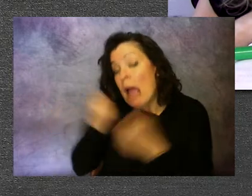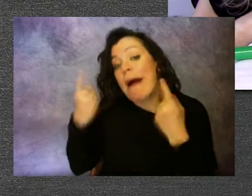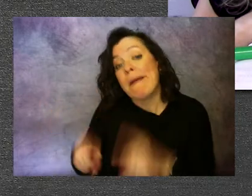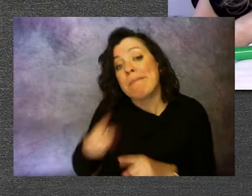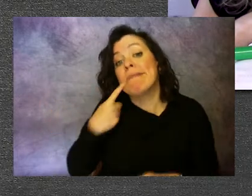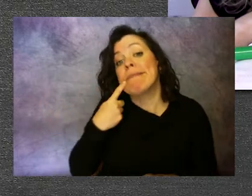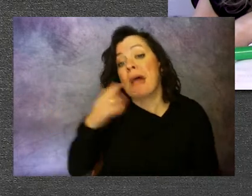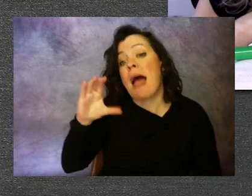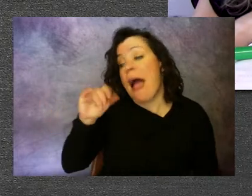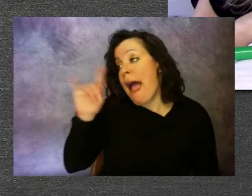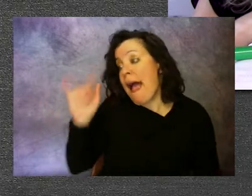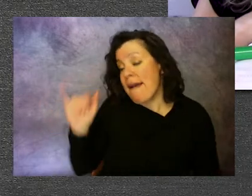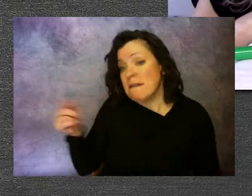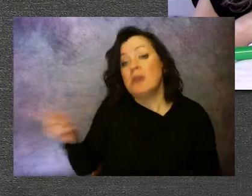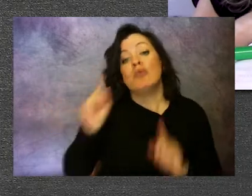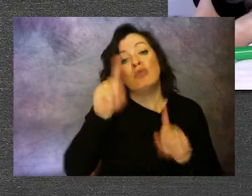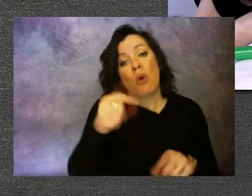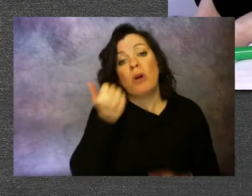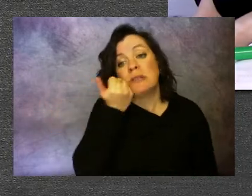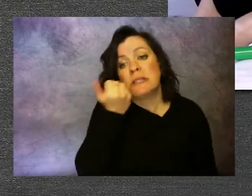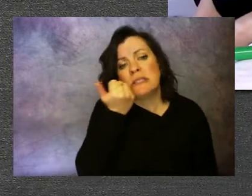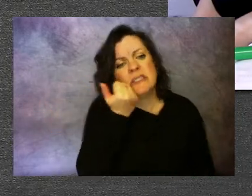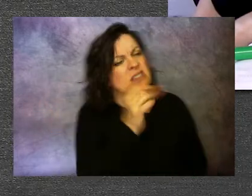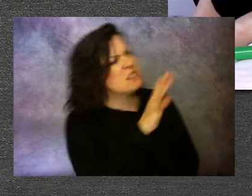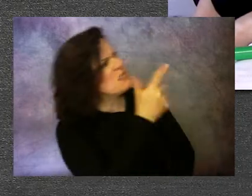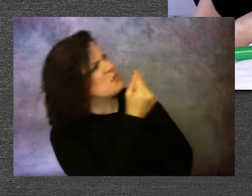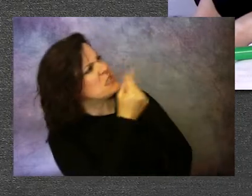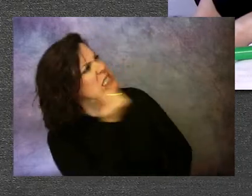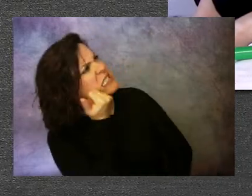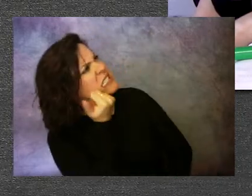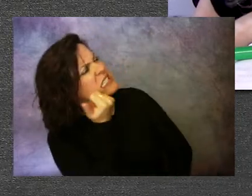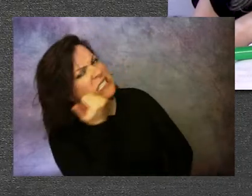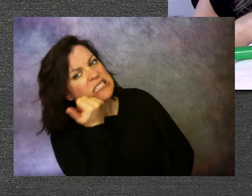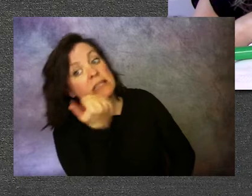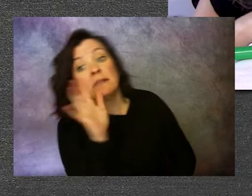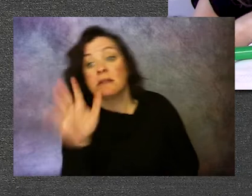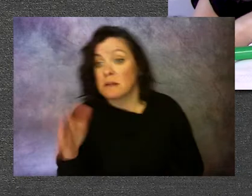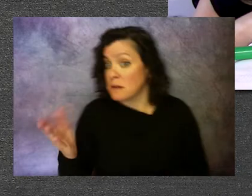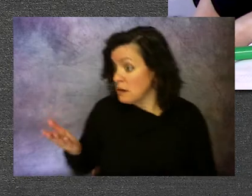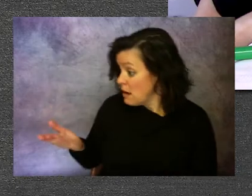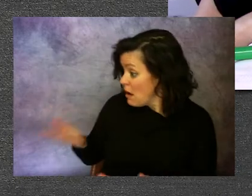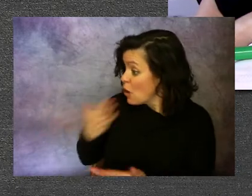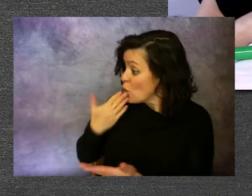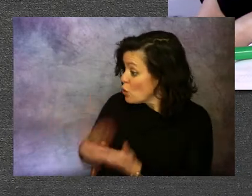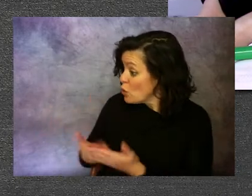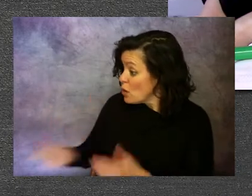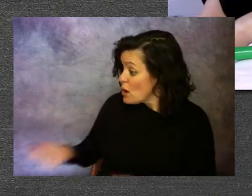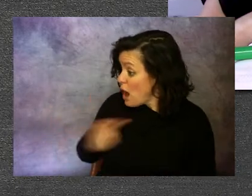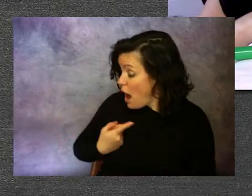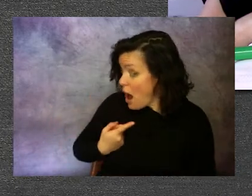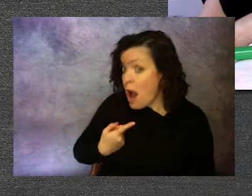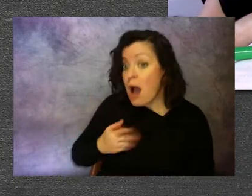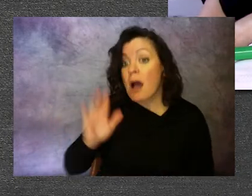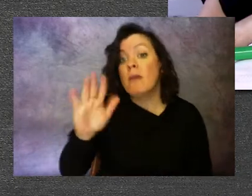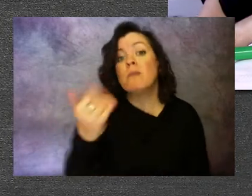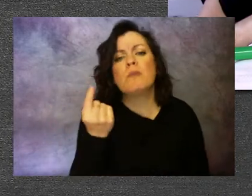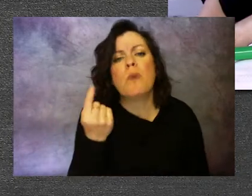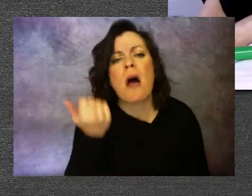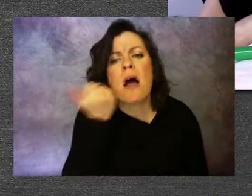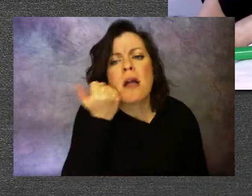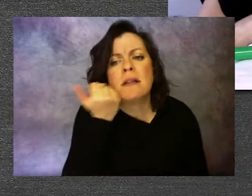The dentist? Why's a dentist? Oh, another good question, Rexy. A dentist